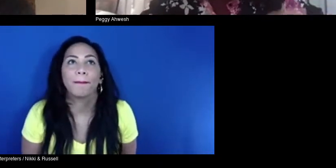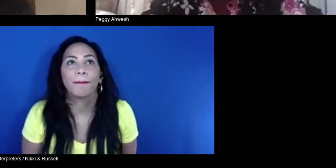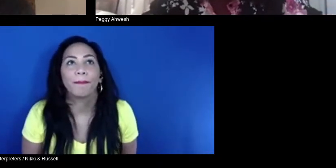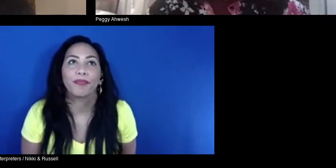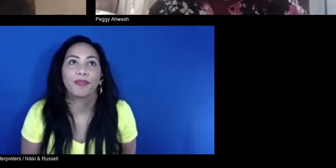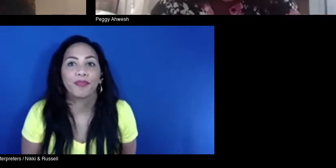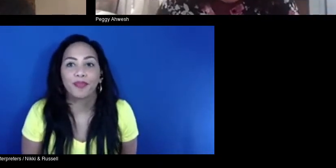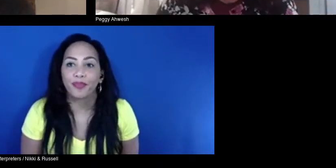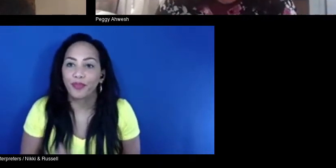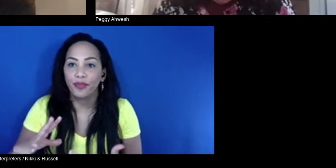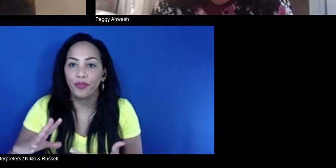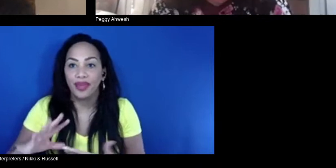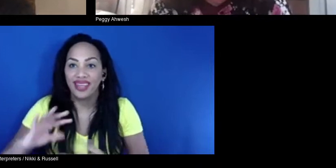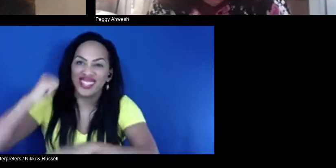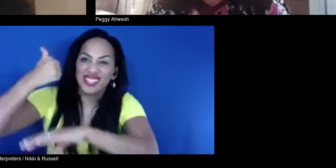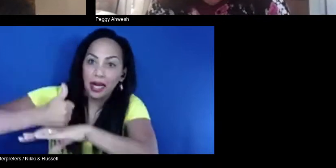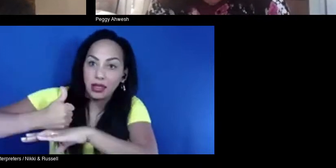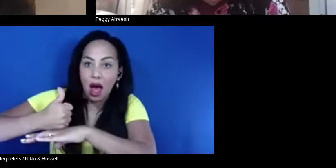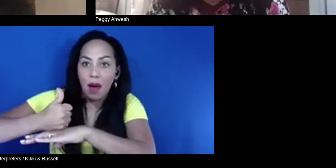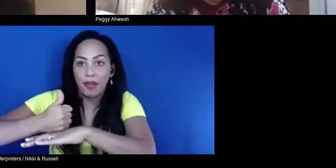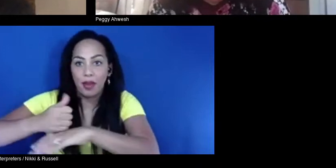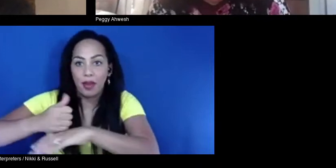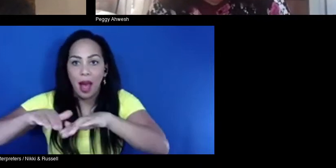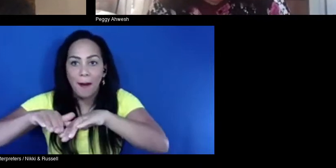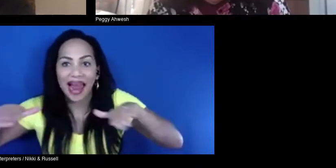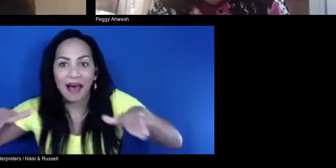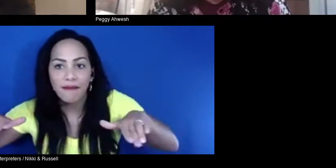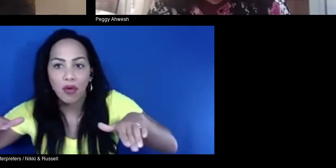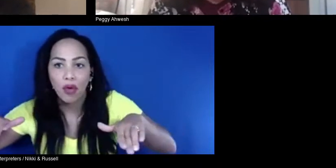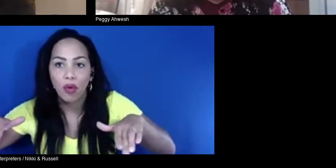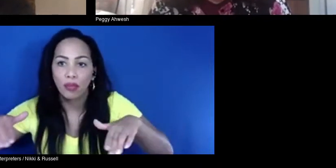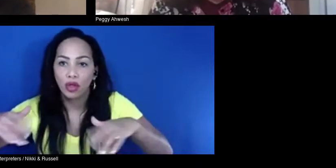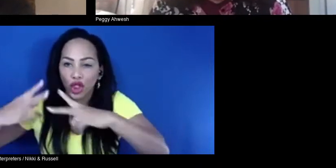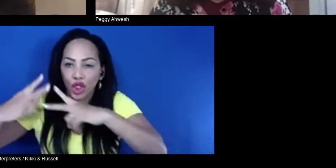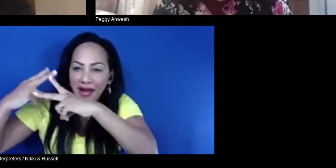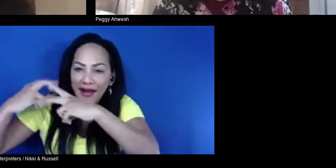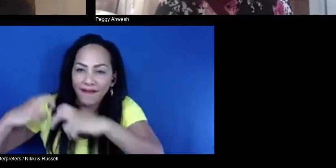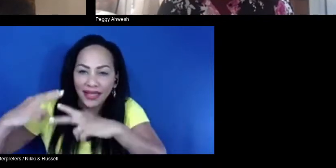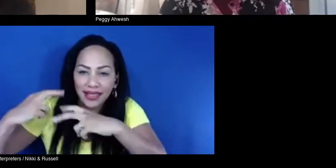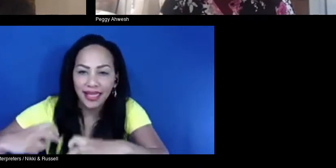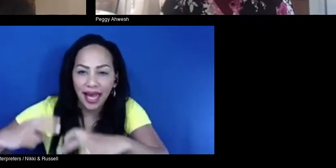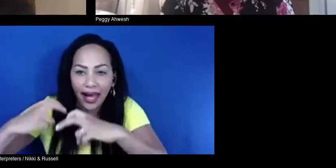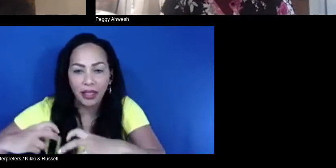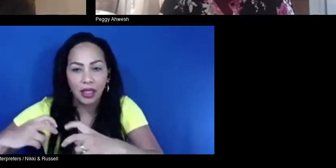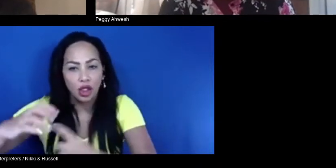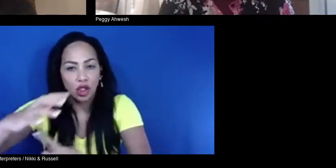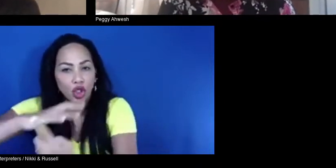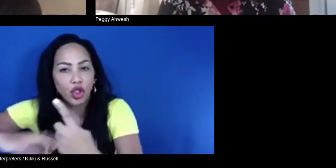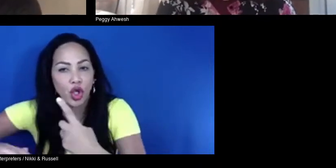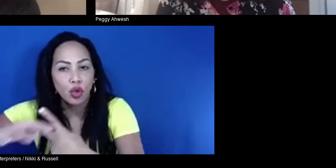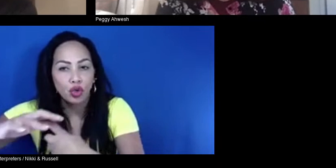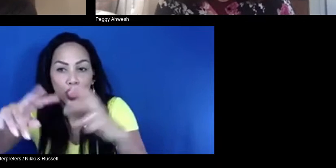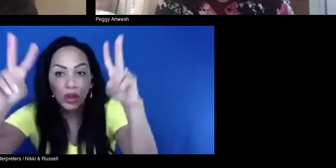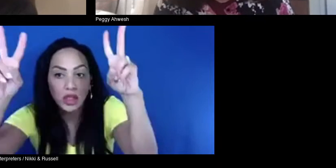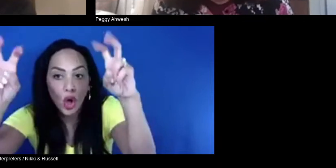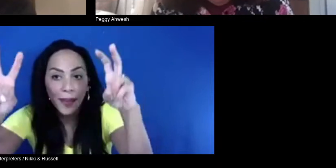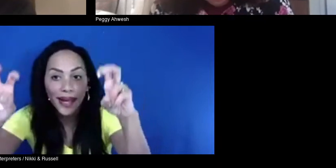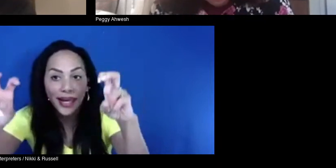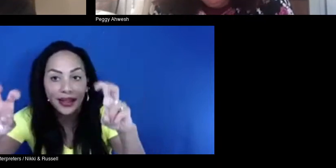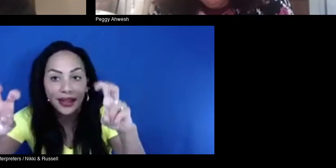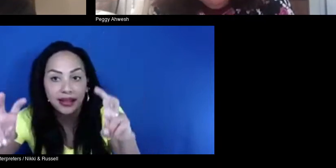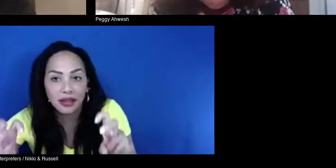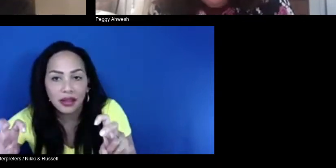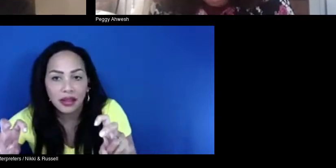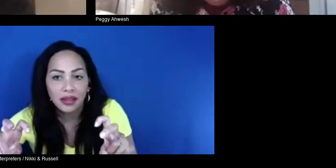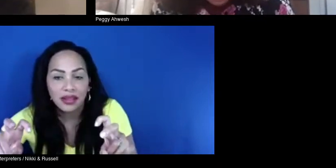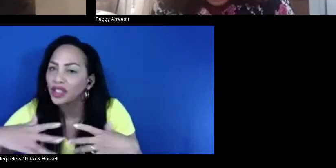a platform in a sense for myself to sort of investigate in a broader sense social topics. So I went from being very intimate,